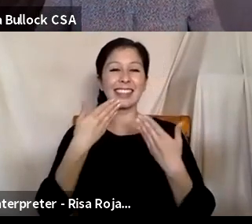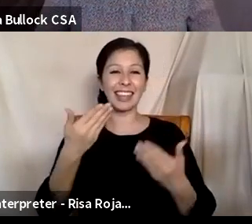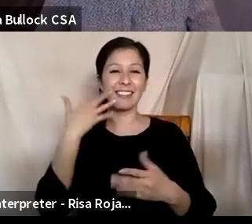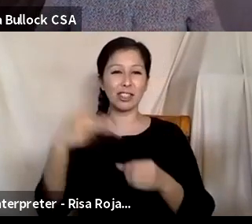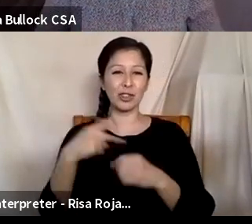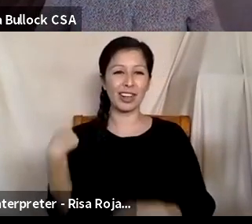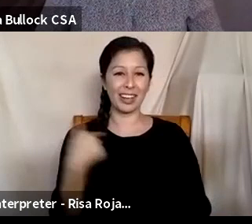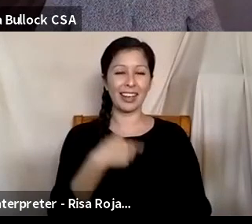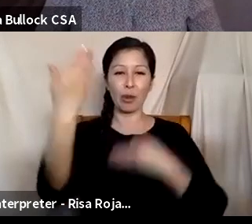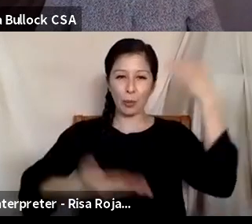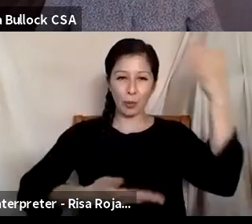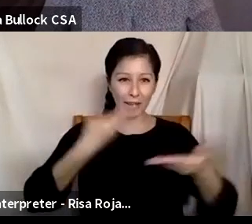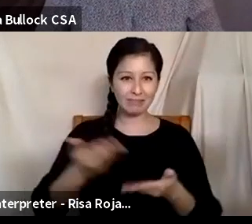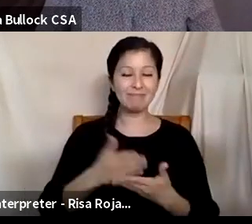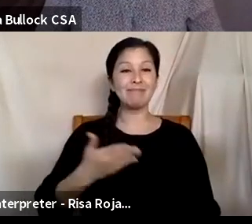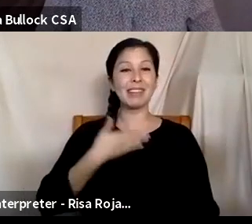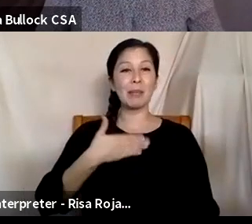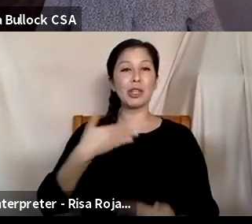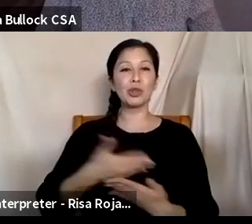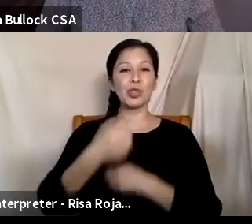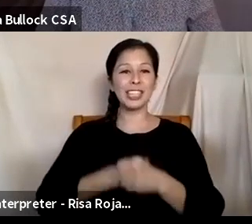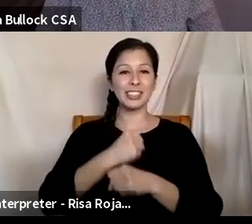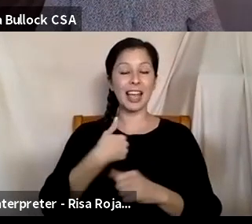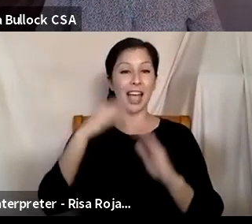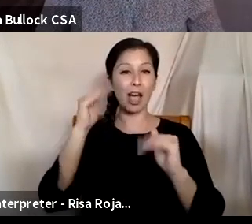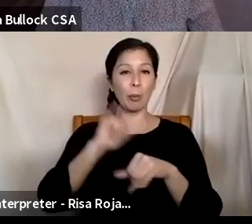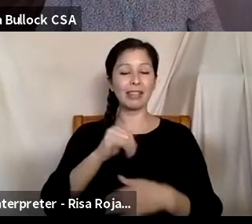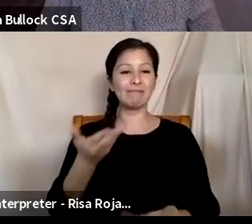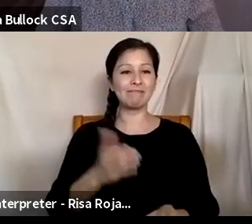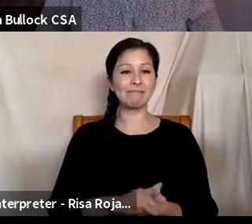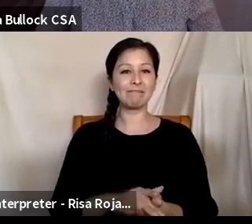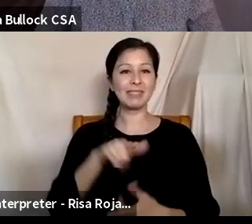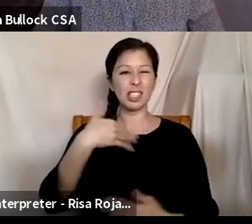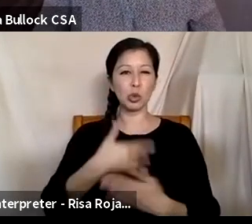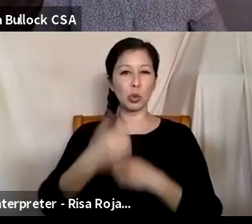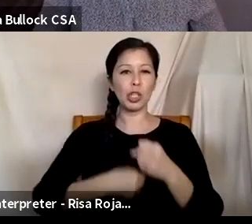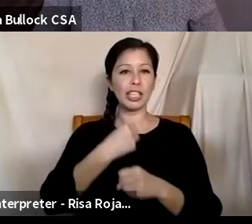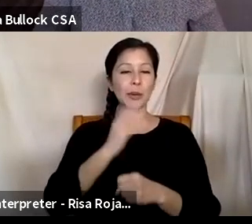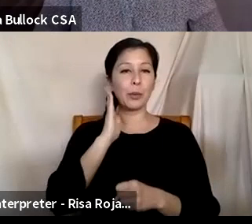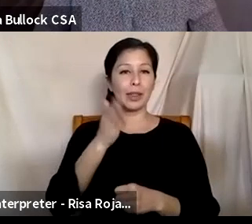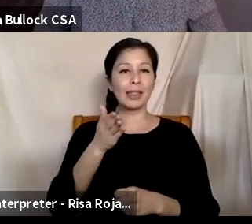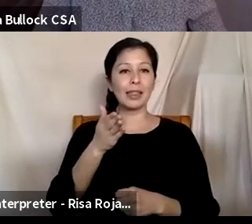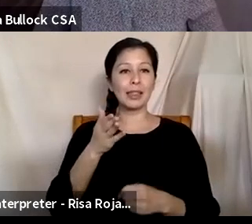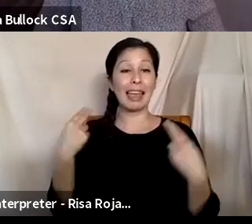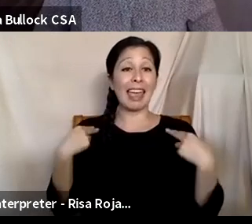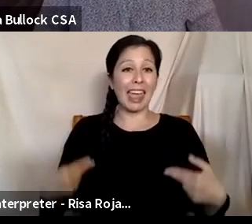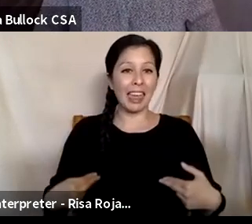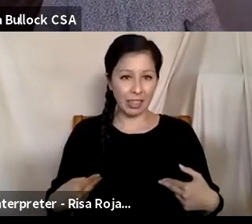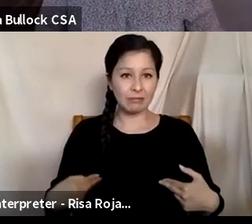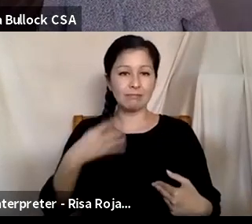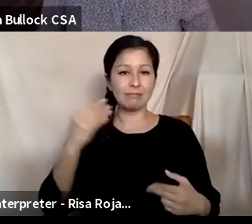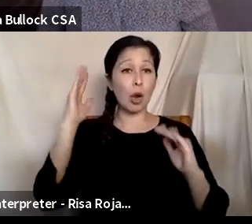here. Welcome, welcome, welcome. Happy New Year. I hope that this new year is going to be a healthy one